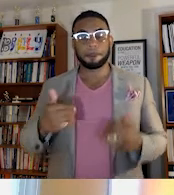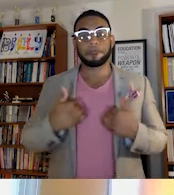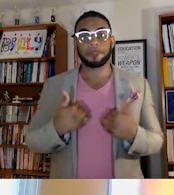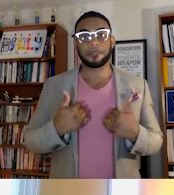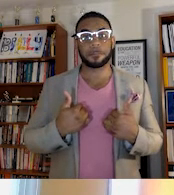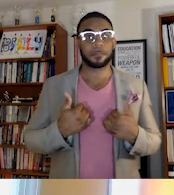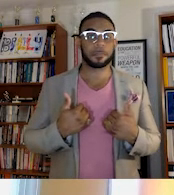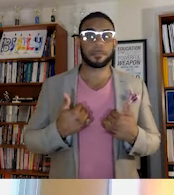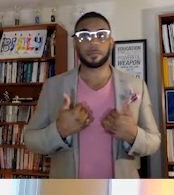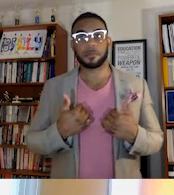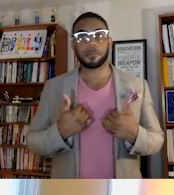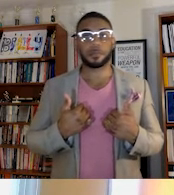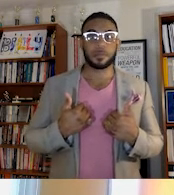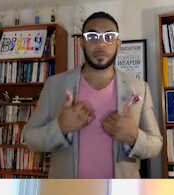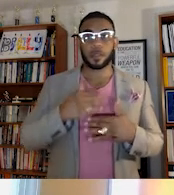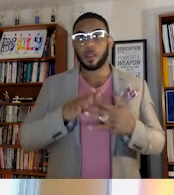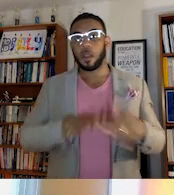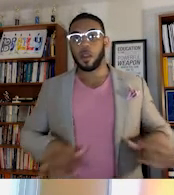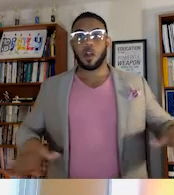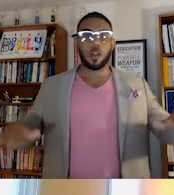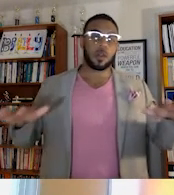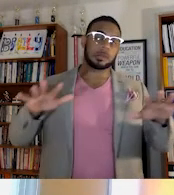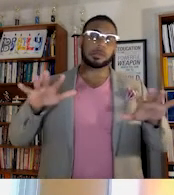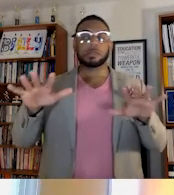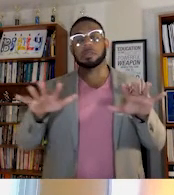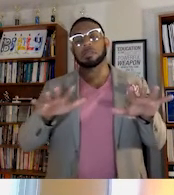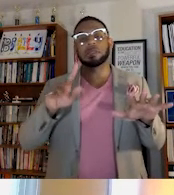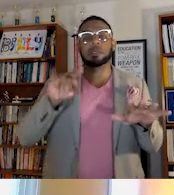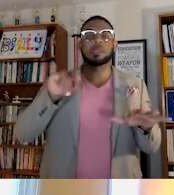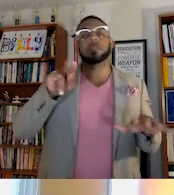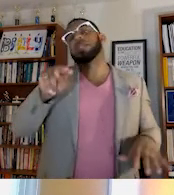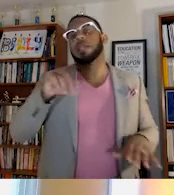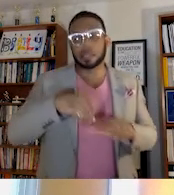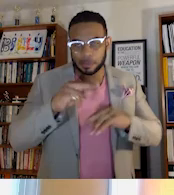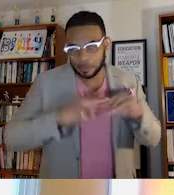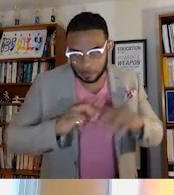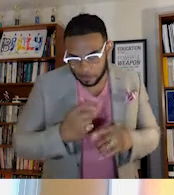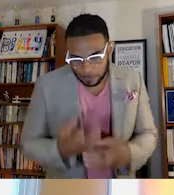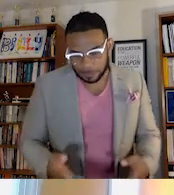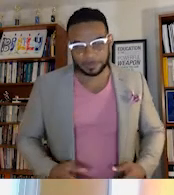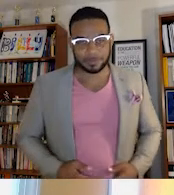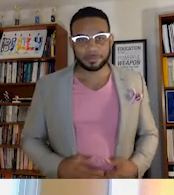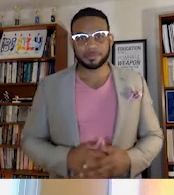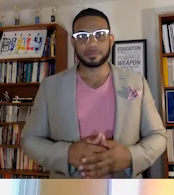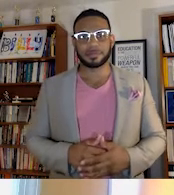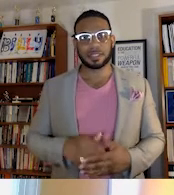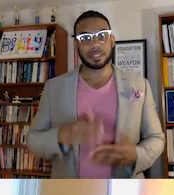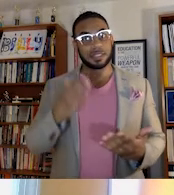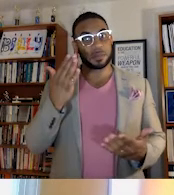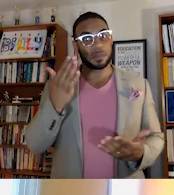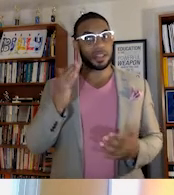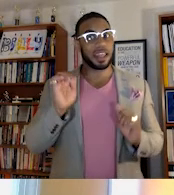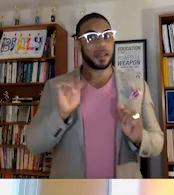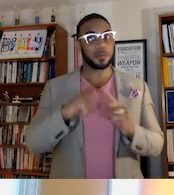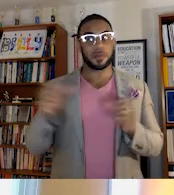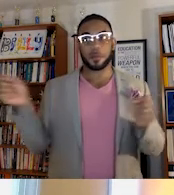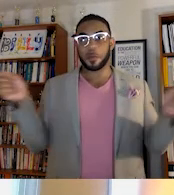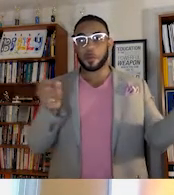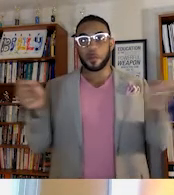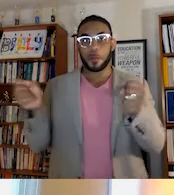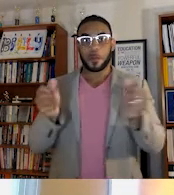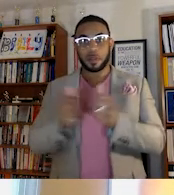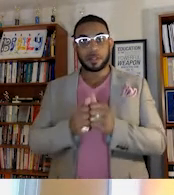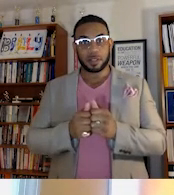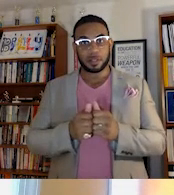have the all around kind of like Titan in the building here. Apparently able to pull